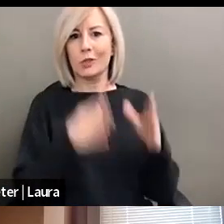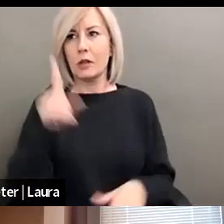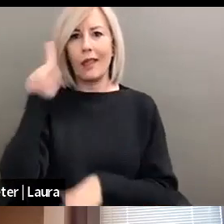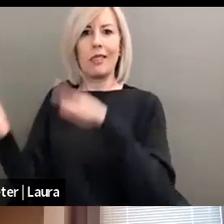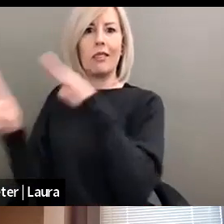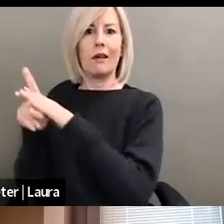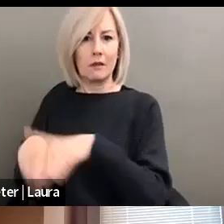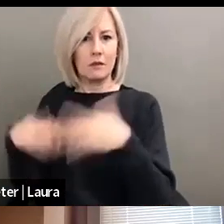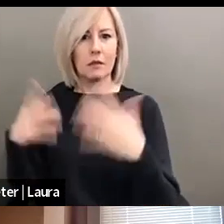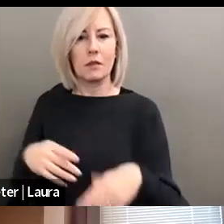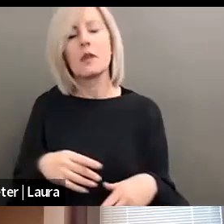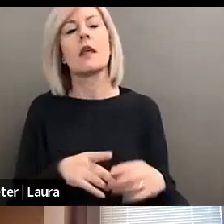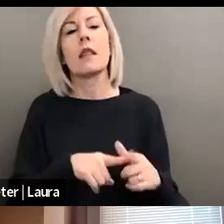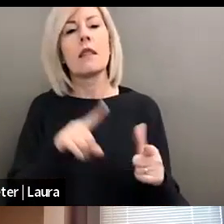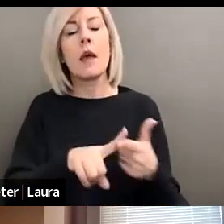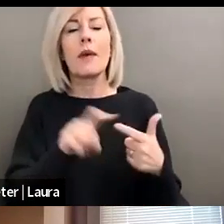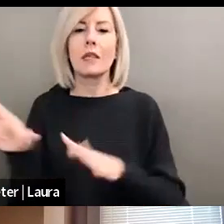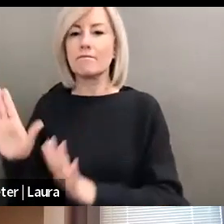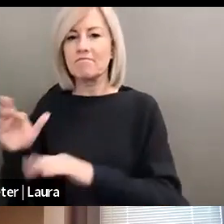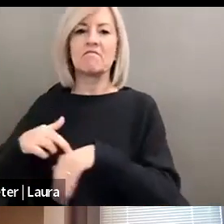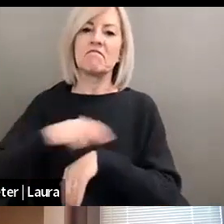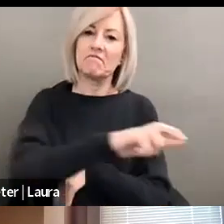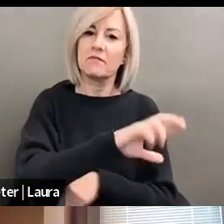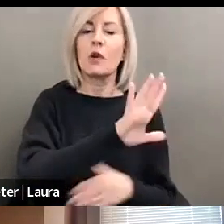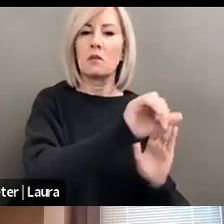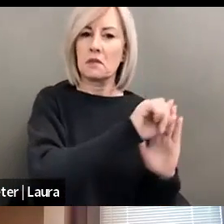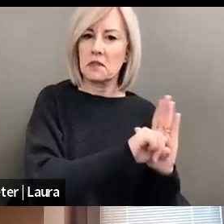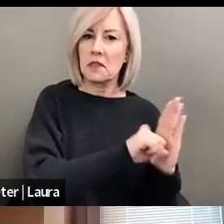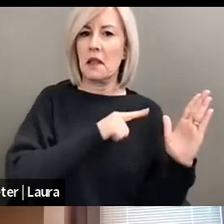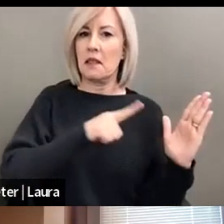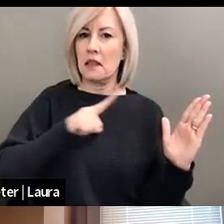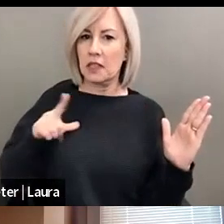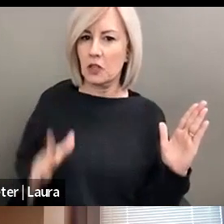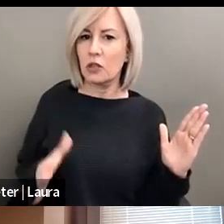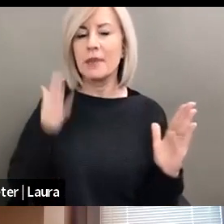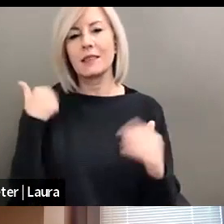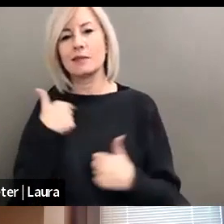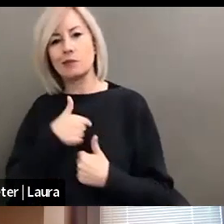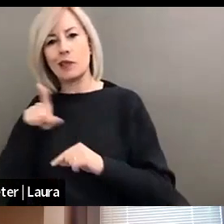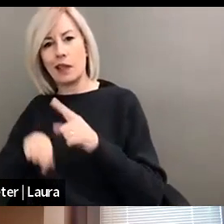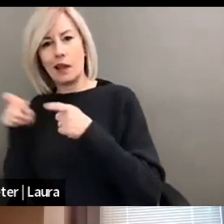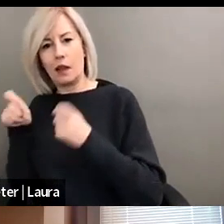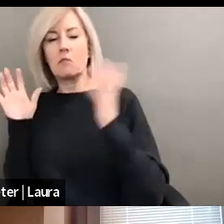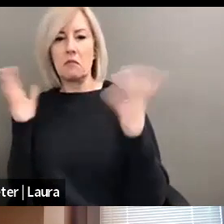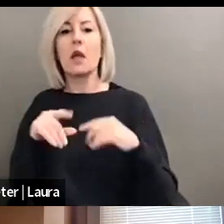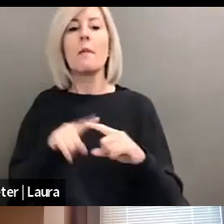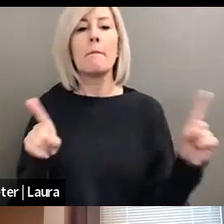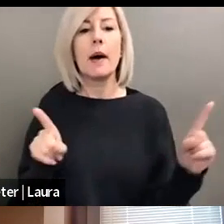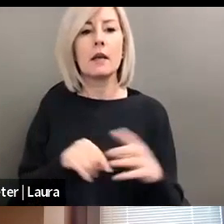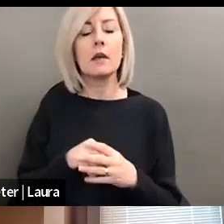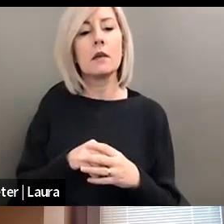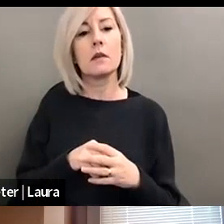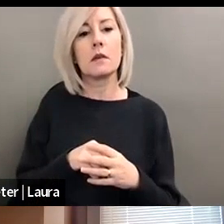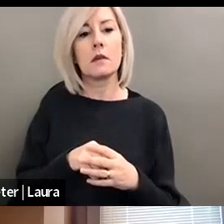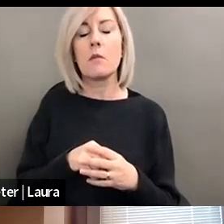of. And then we have to refer them to their state legislator for that, because it's not something that we can handle. So, really